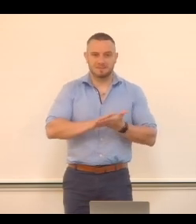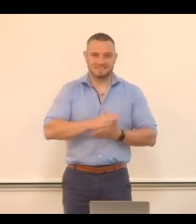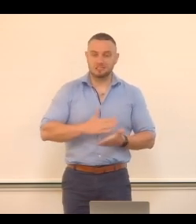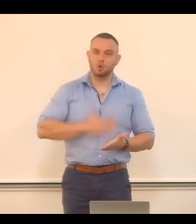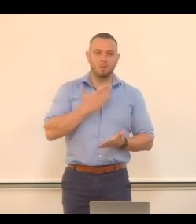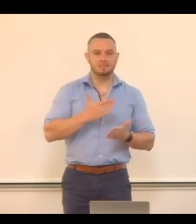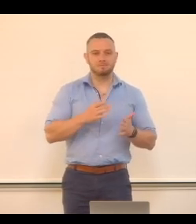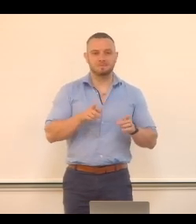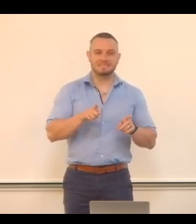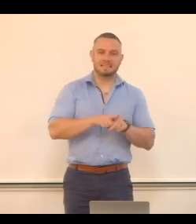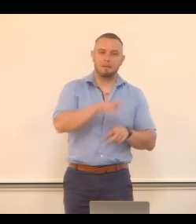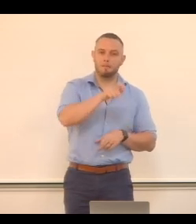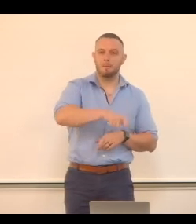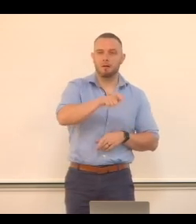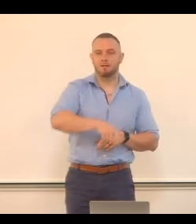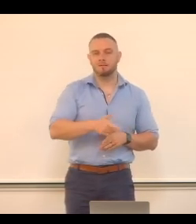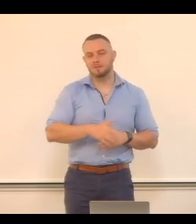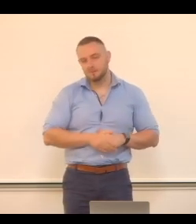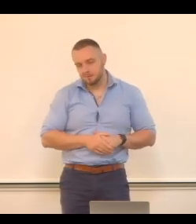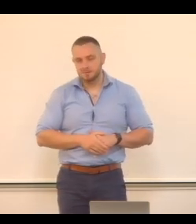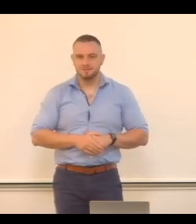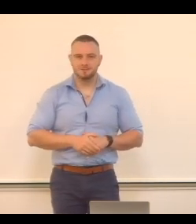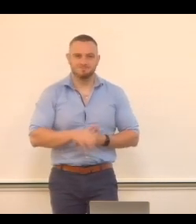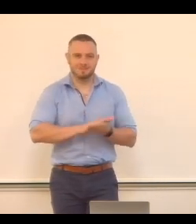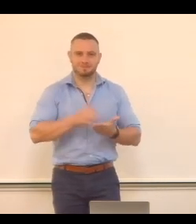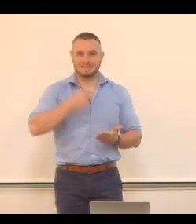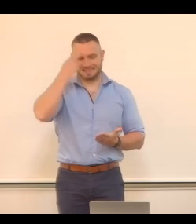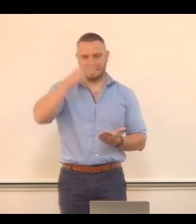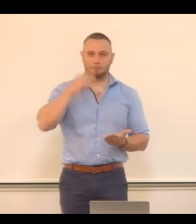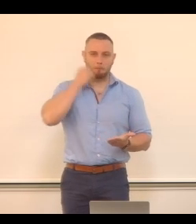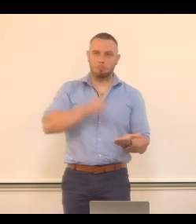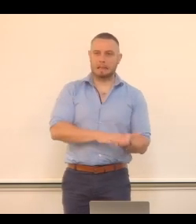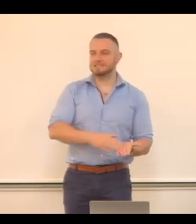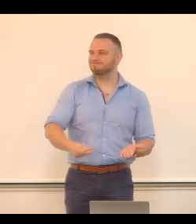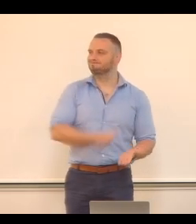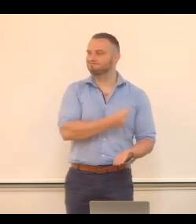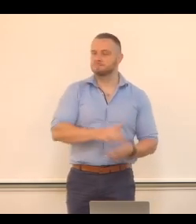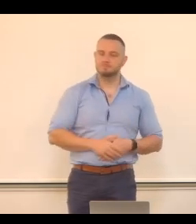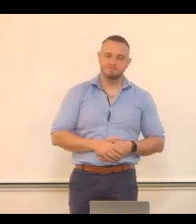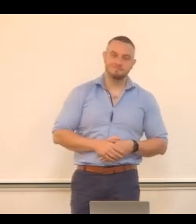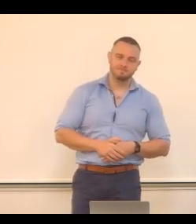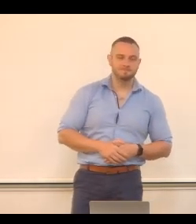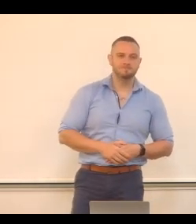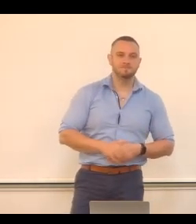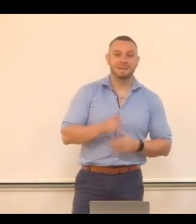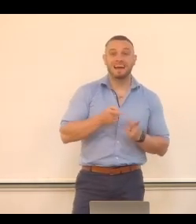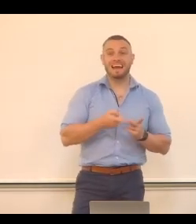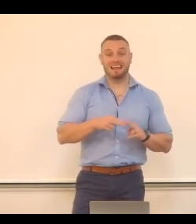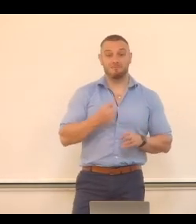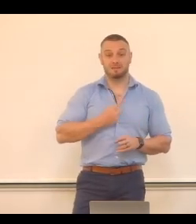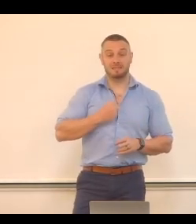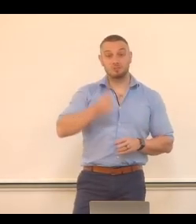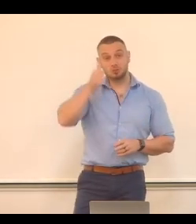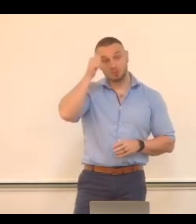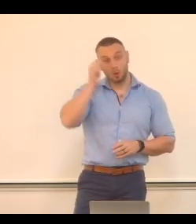repeat subjects. So I've been blacklisted just because I went on one mission. I'm not able to go back, unfortunately. If I had known that was going to